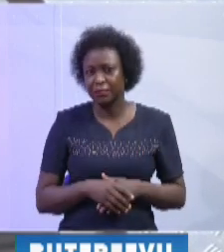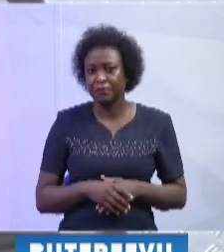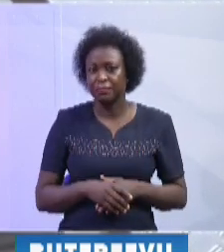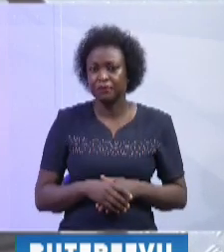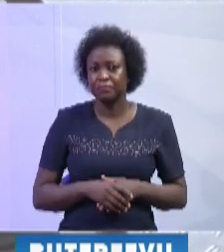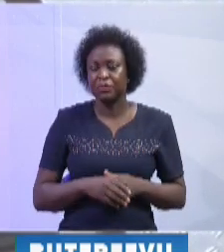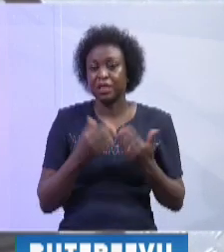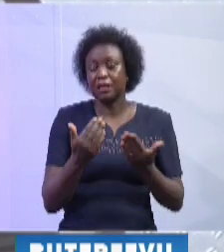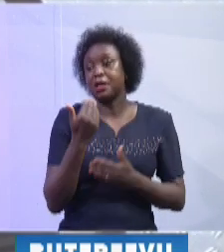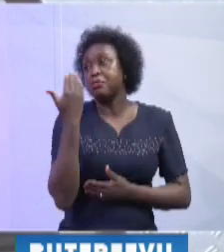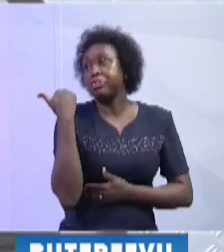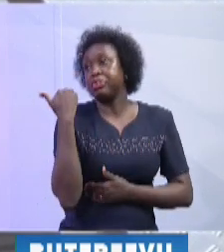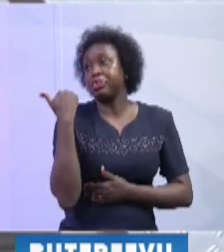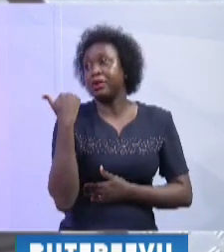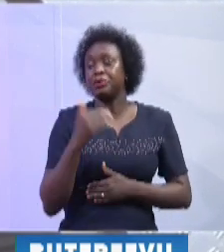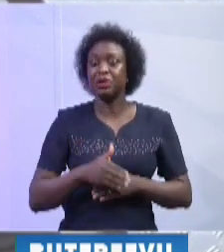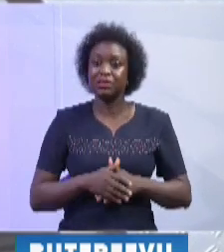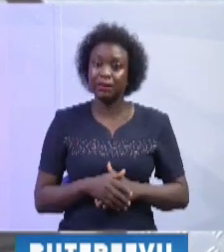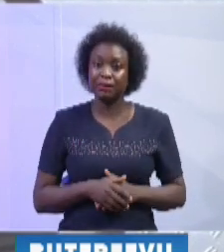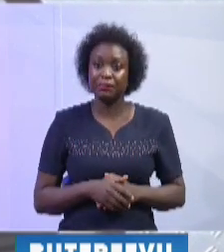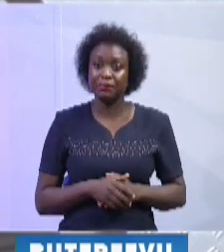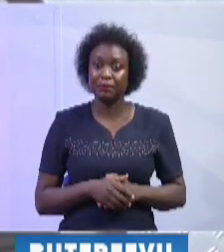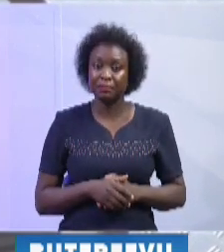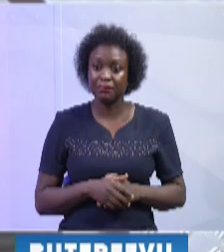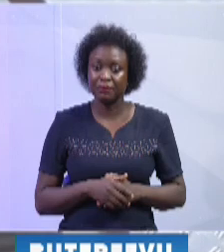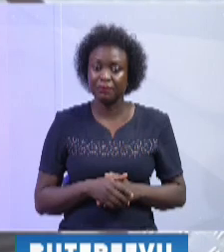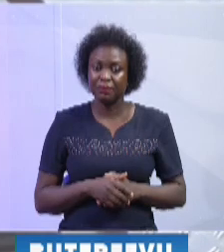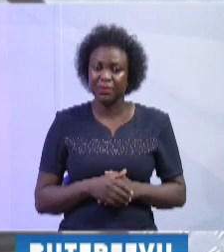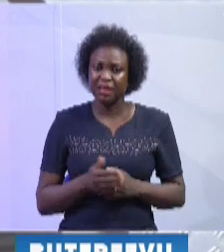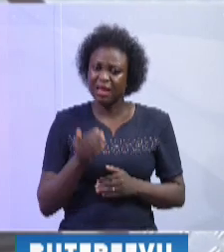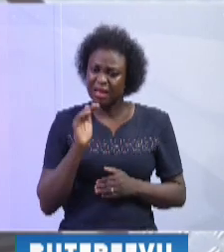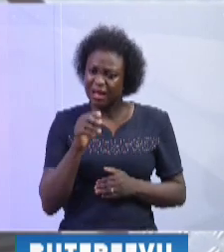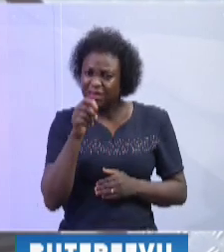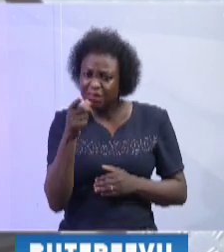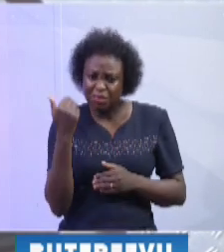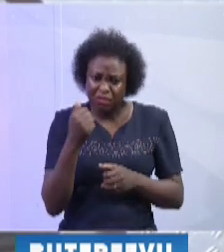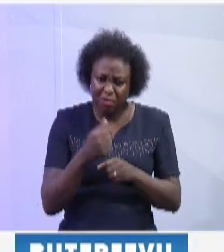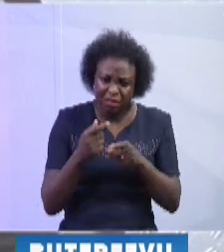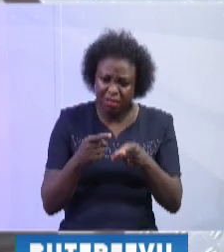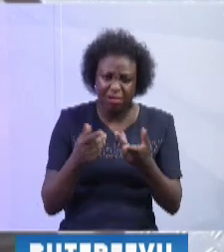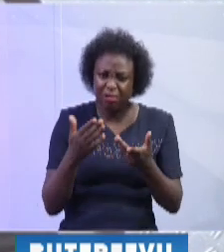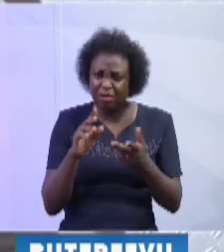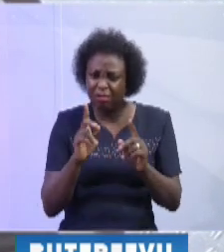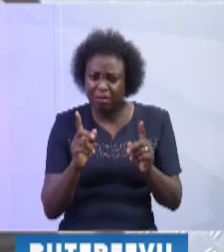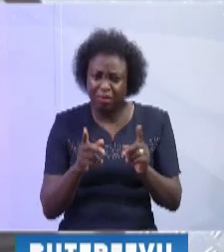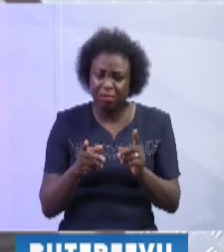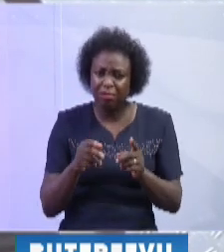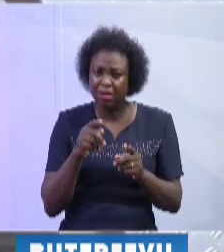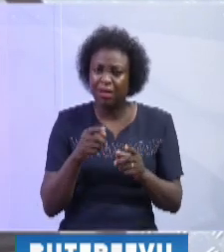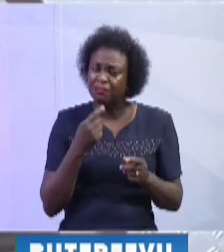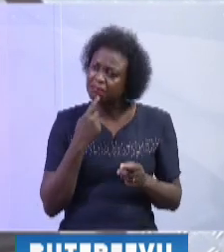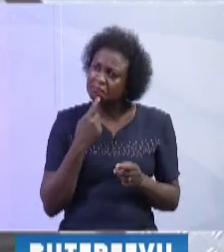Now recently. When corona came, I said, where is that guard, the one who used to fight Ebola? Then I said,